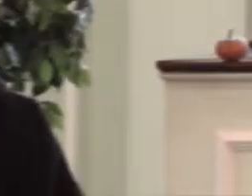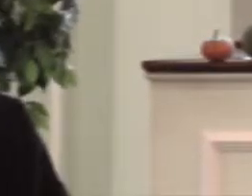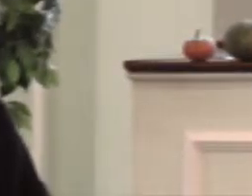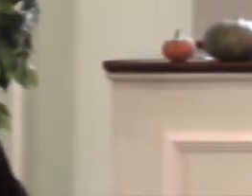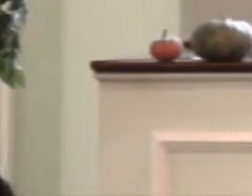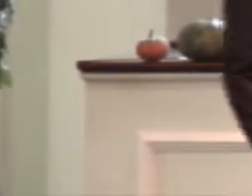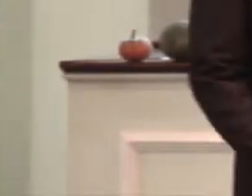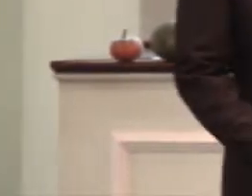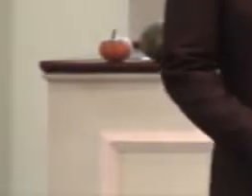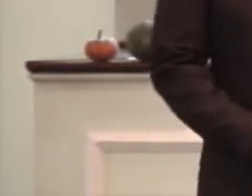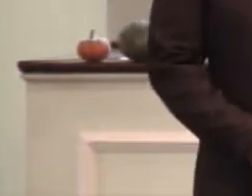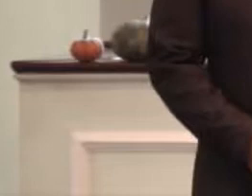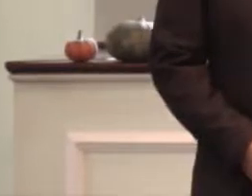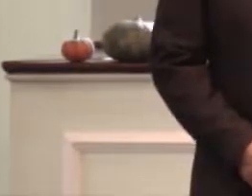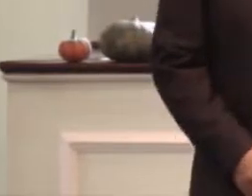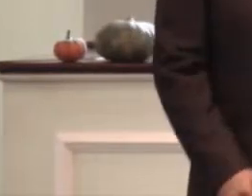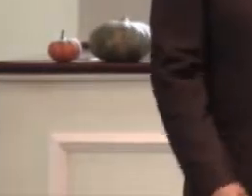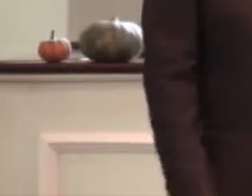Andrea Butler.